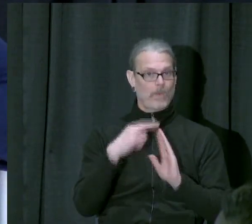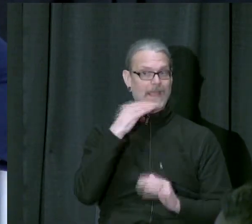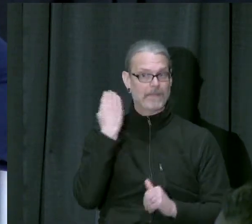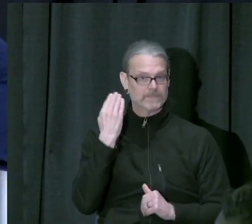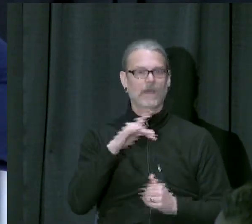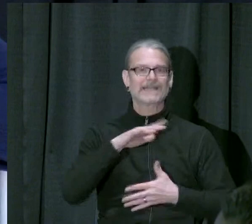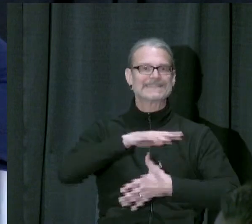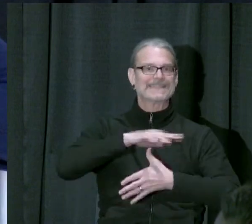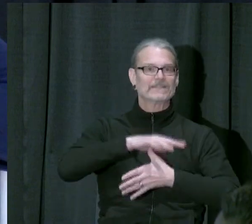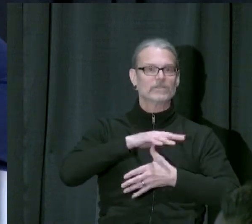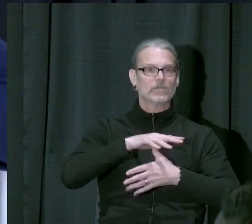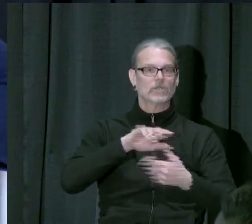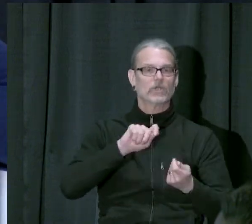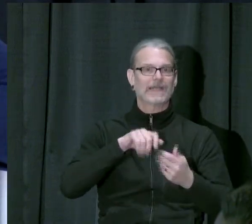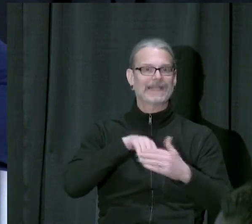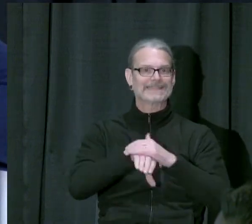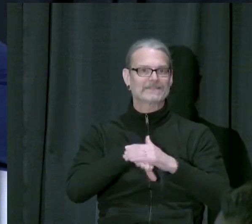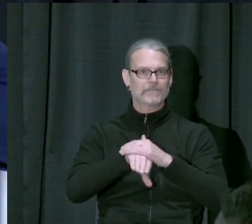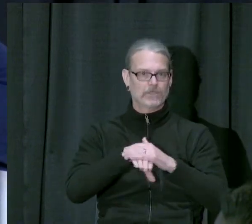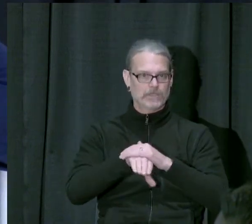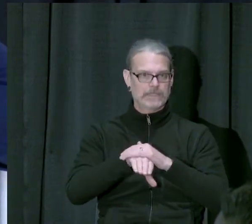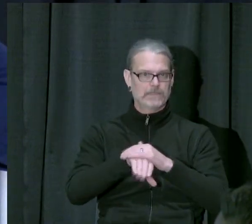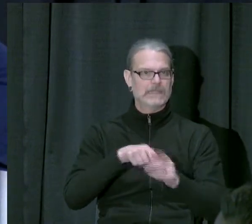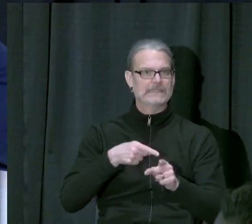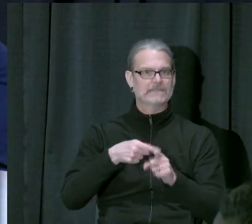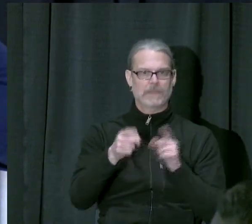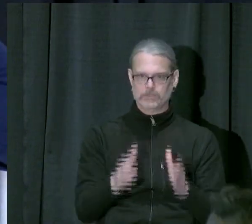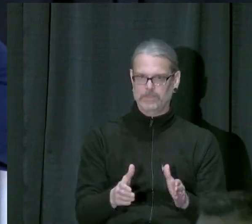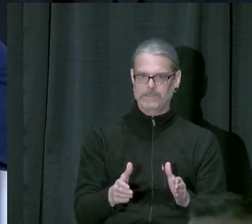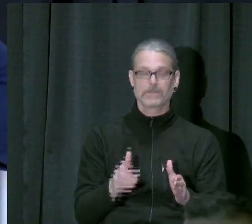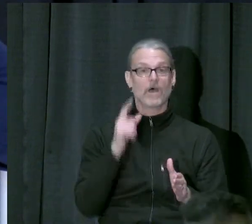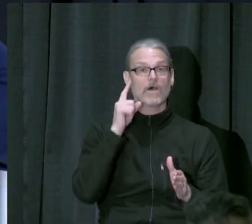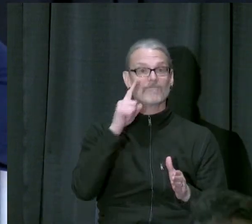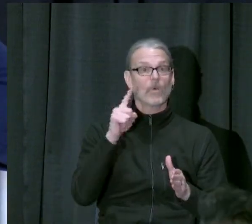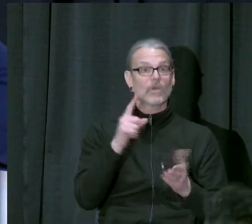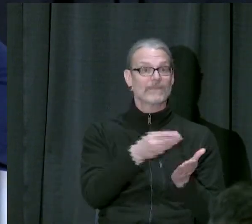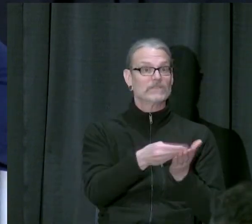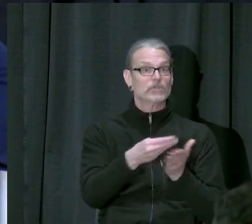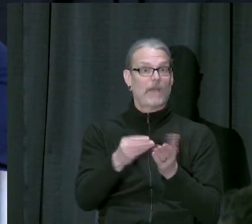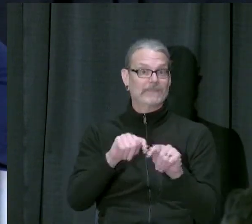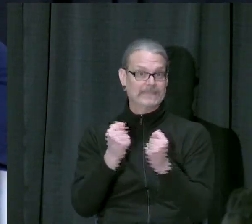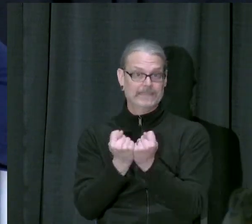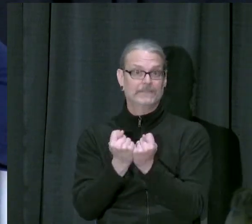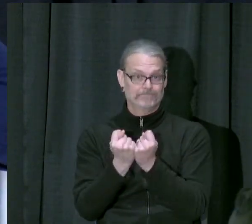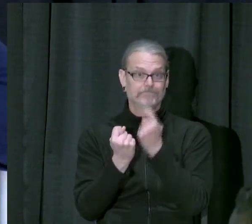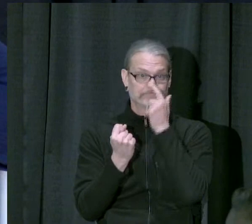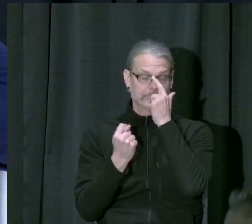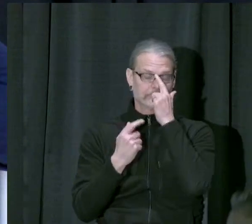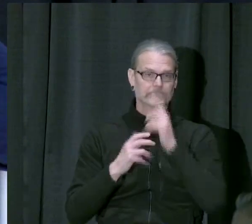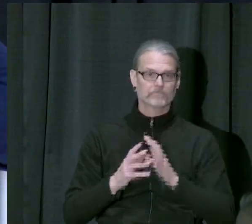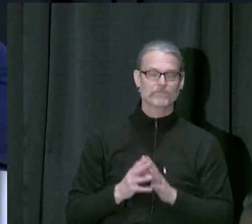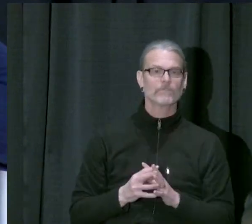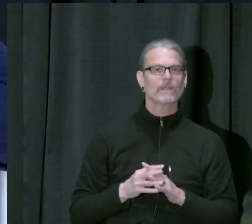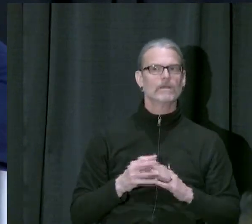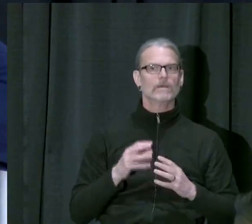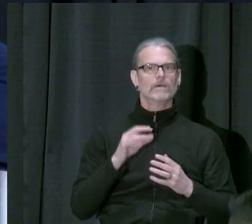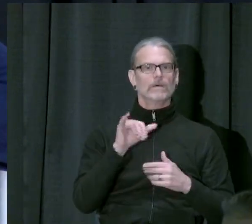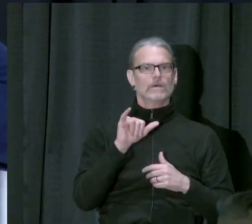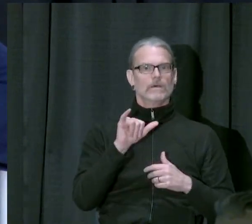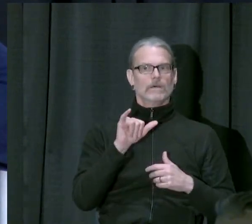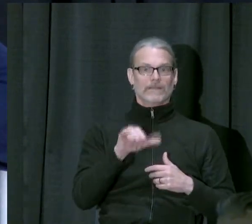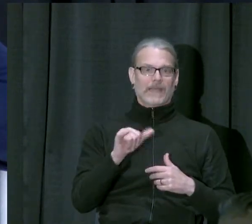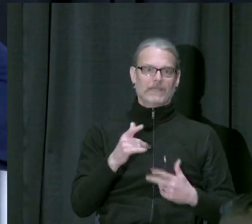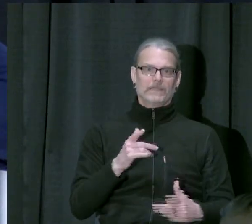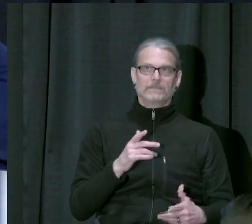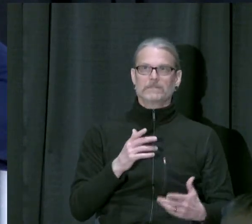Senior Accessibility Specialist on the Inclusive Shopping team within Alexa Shopping, which is a